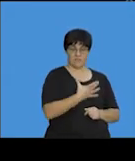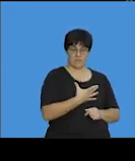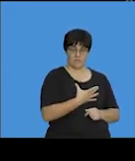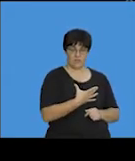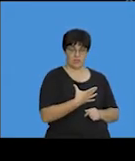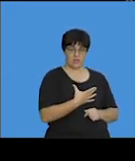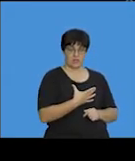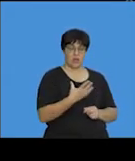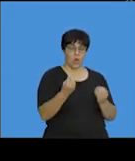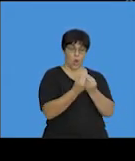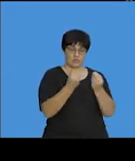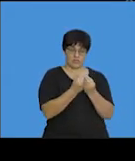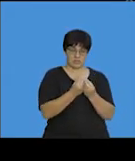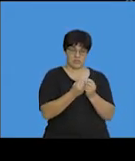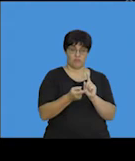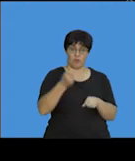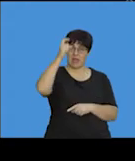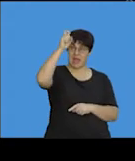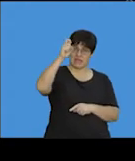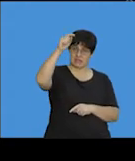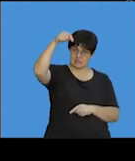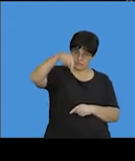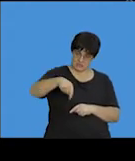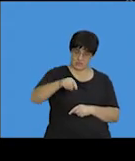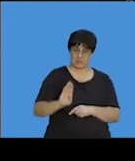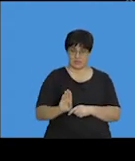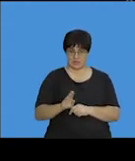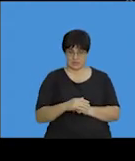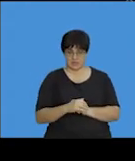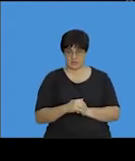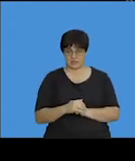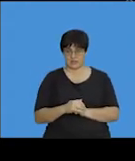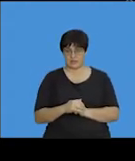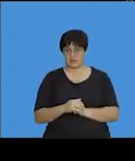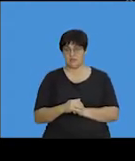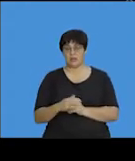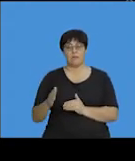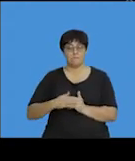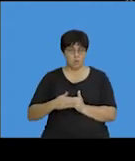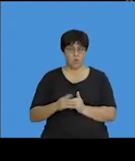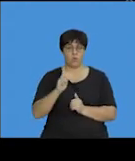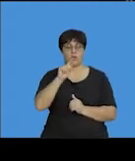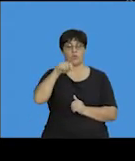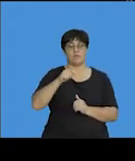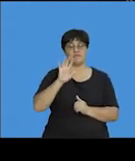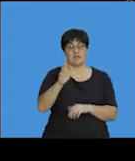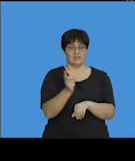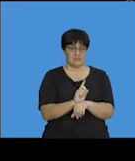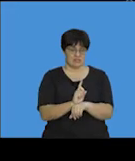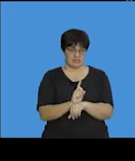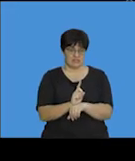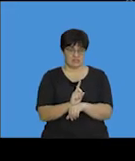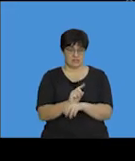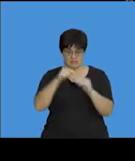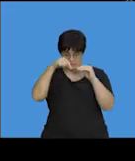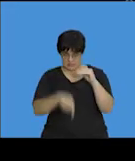That tells me how long the object took to get from X to B. I know that it took another